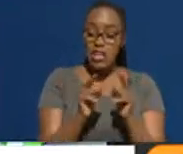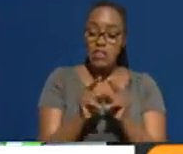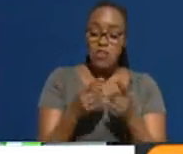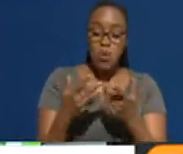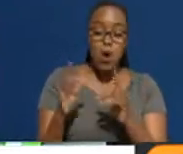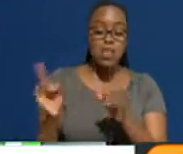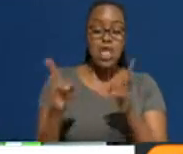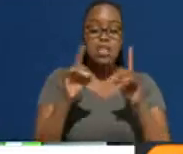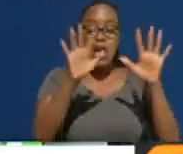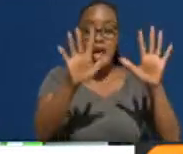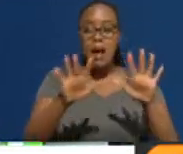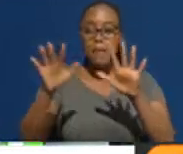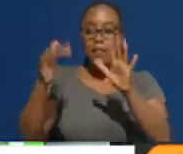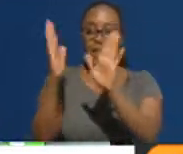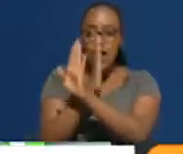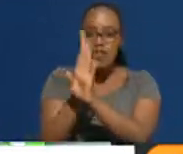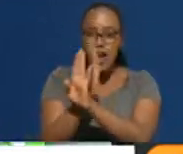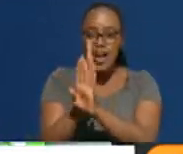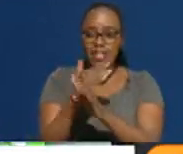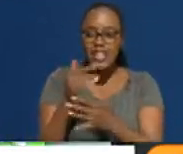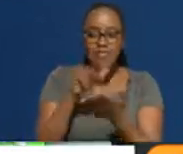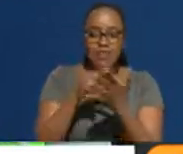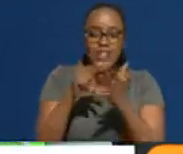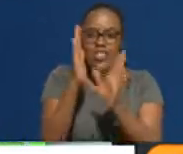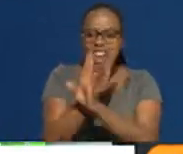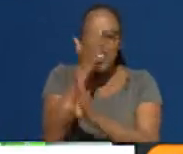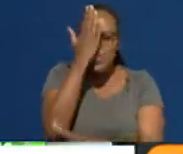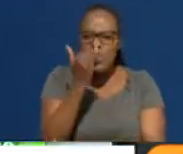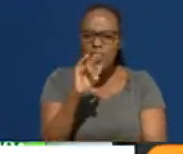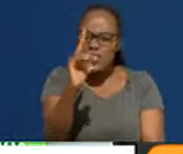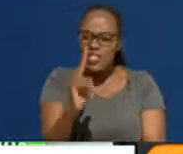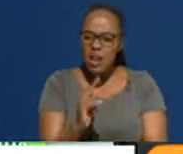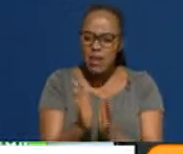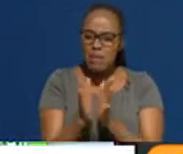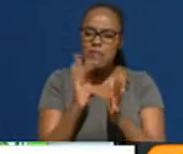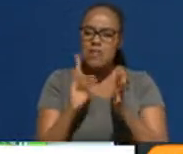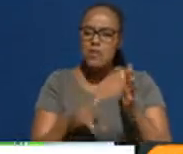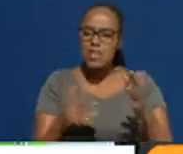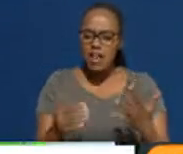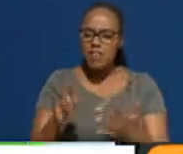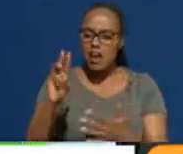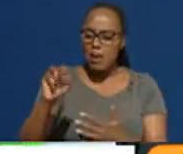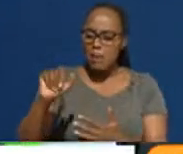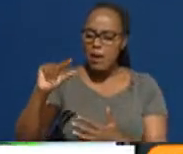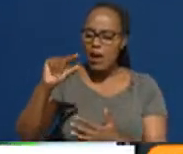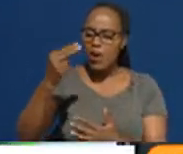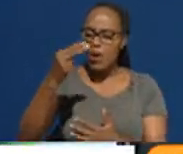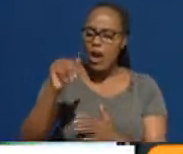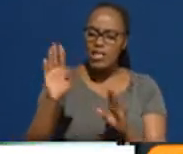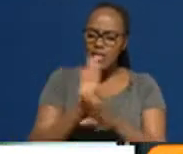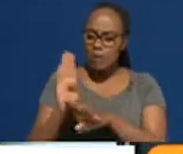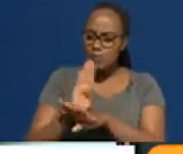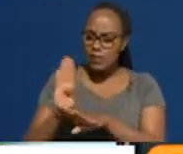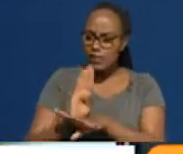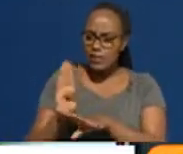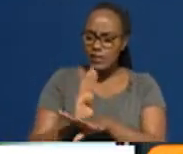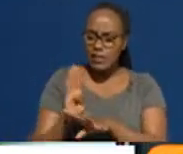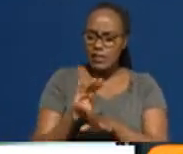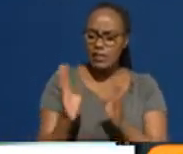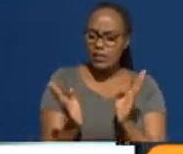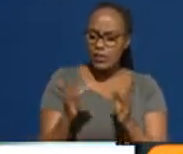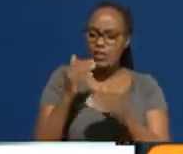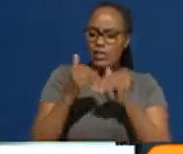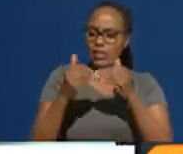over the place, I've gone into hiding. What are they hiding? Come out in public and say. Yes, Makoha is busy every day. He's opening schools.